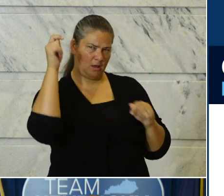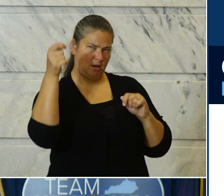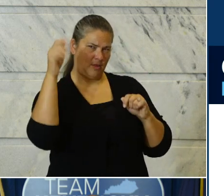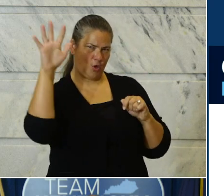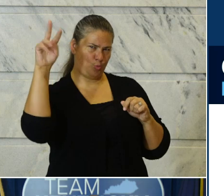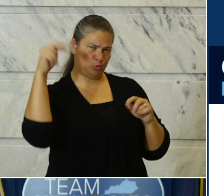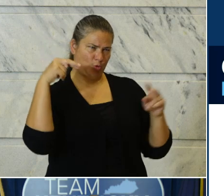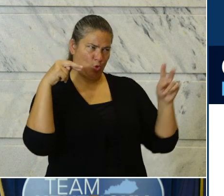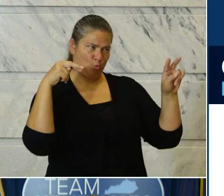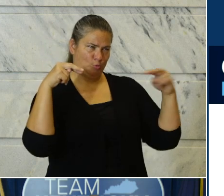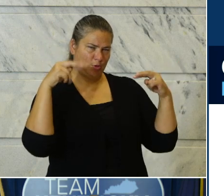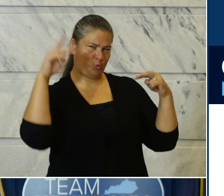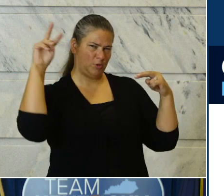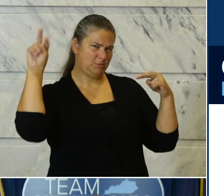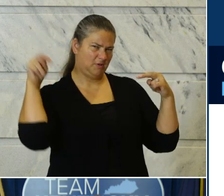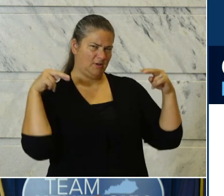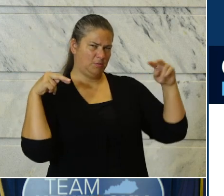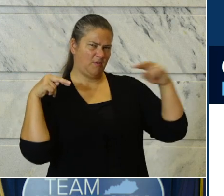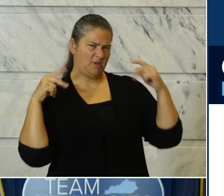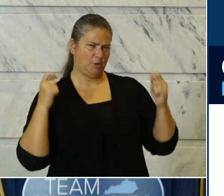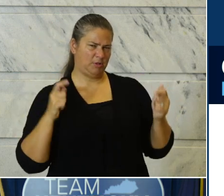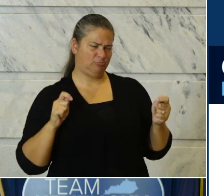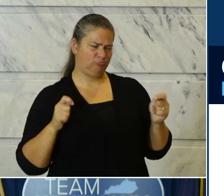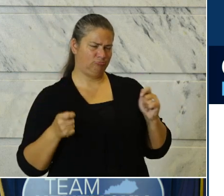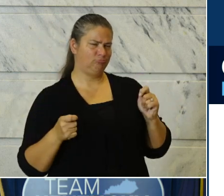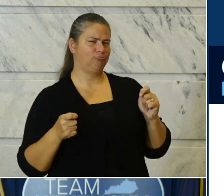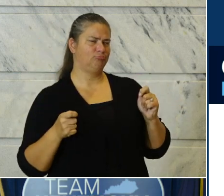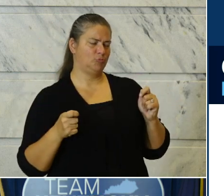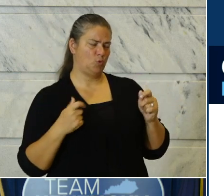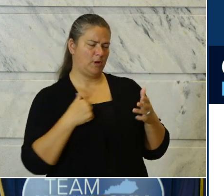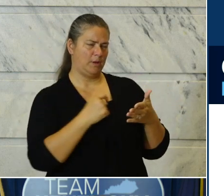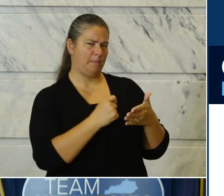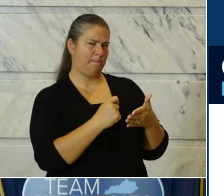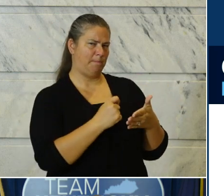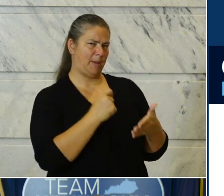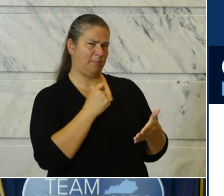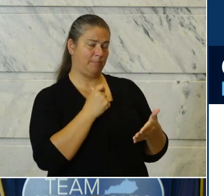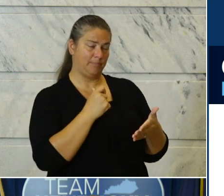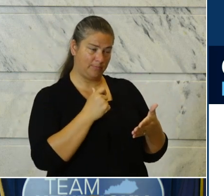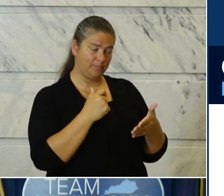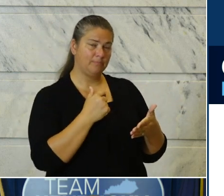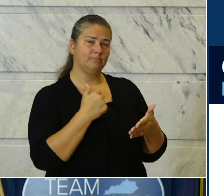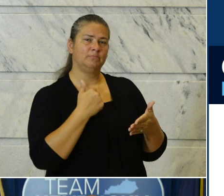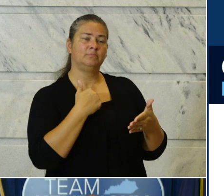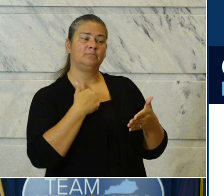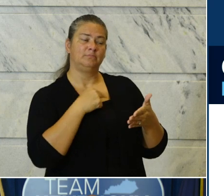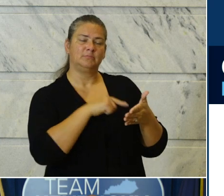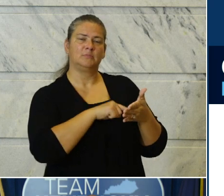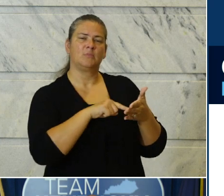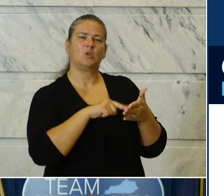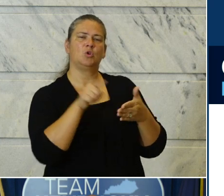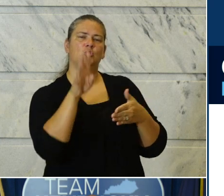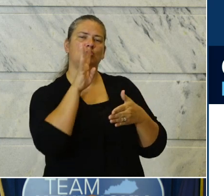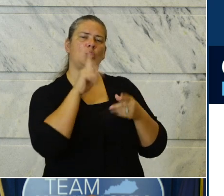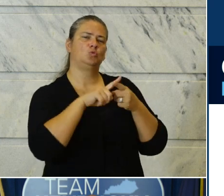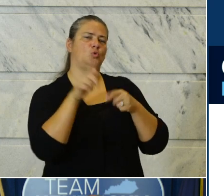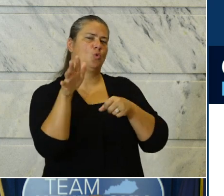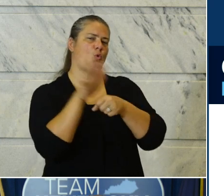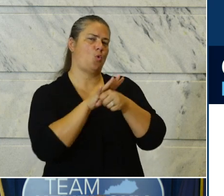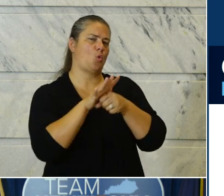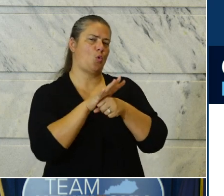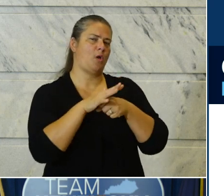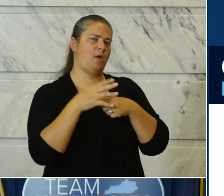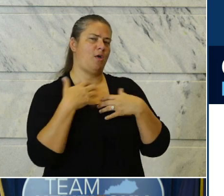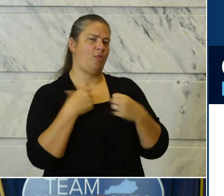think, recognition a lot of times. So now the local health department will be the one that works with you to determine if you have to quarantine or not. The